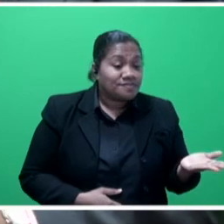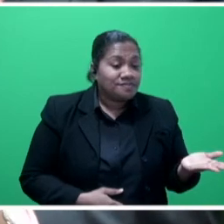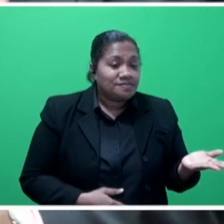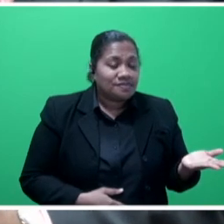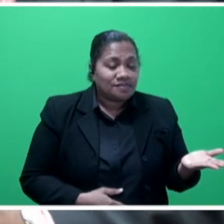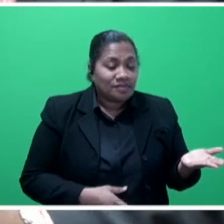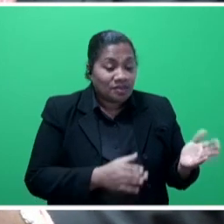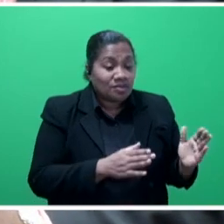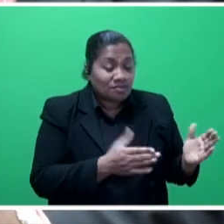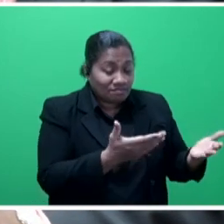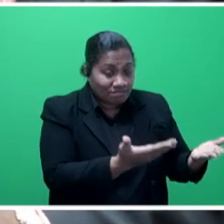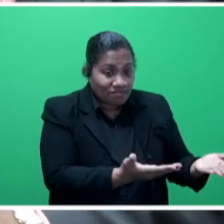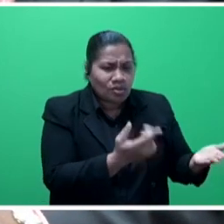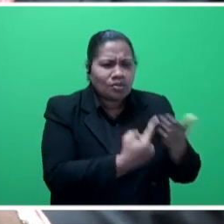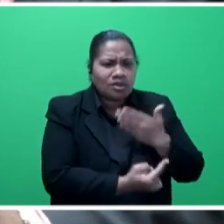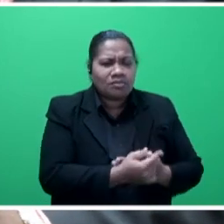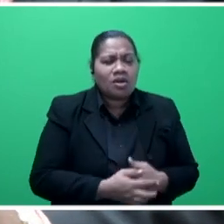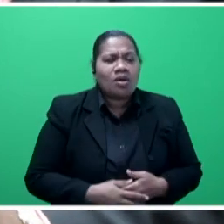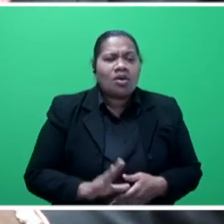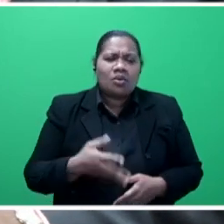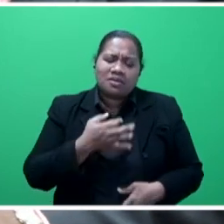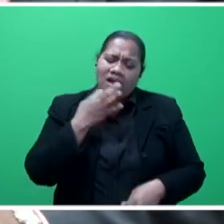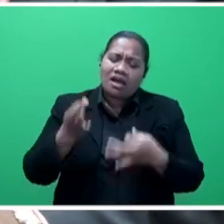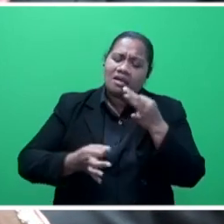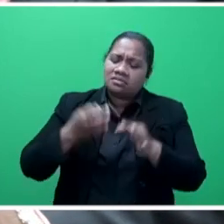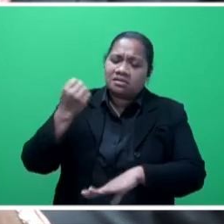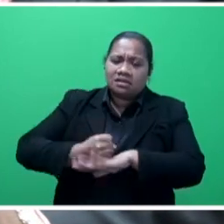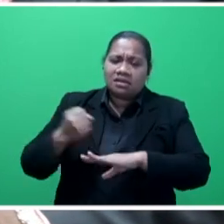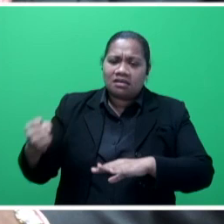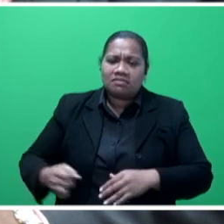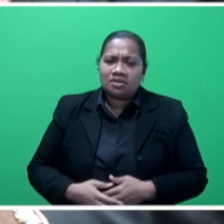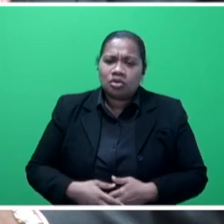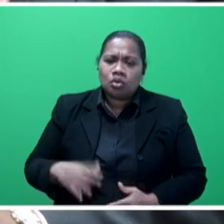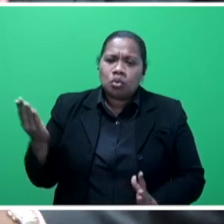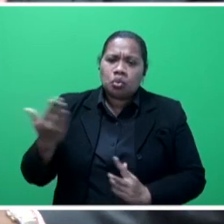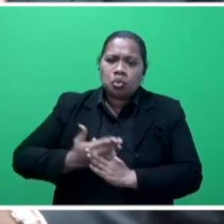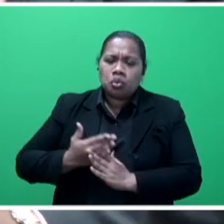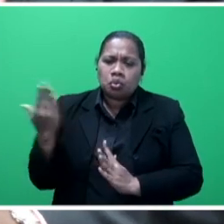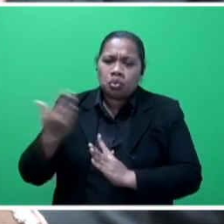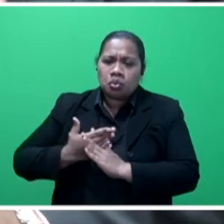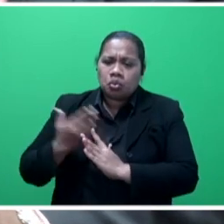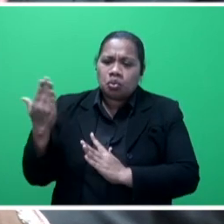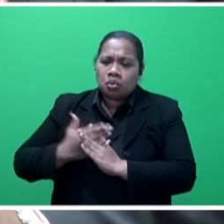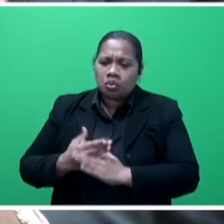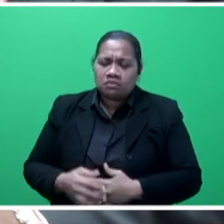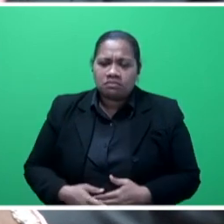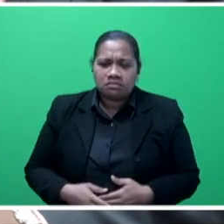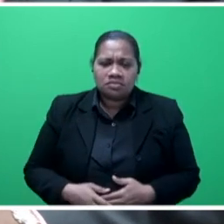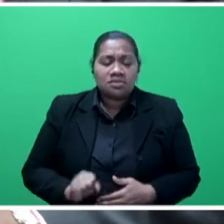chamber, were all the time simply asking the government to lock down. That was their strategy. Just lock the